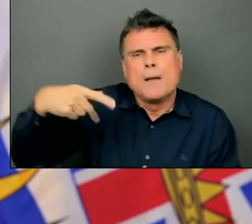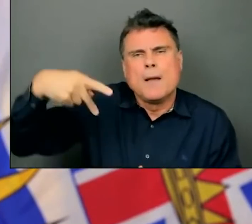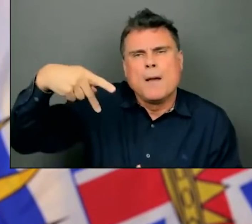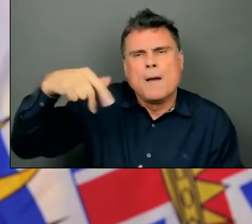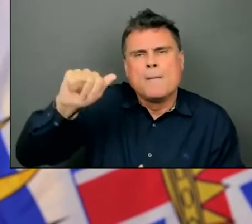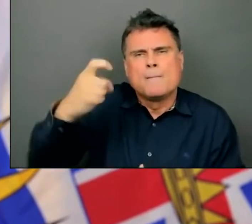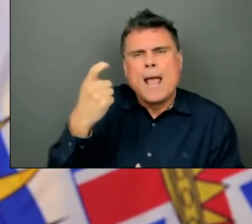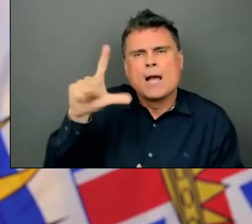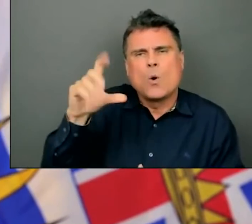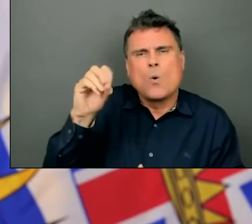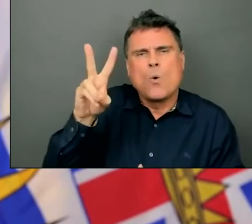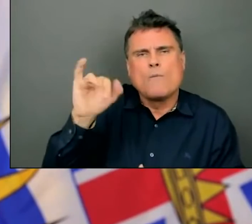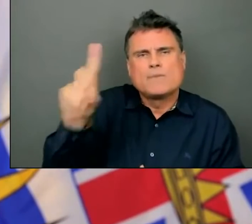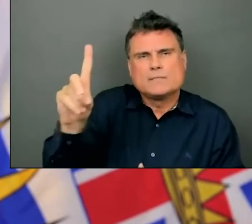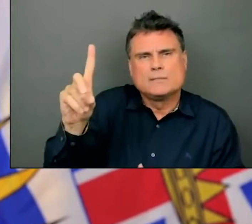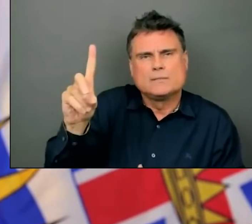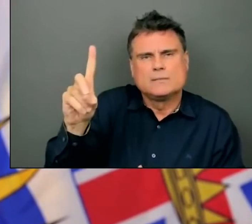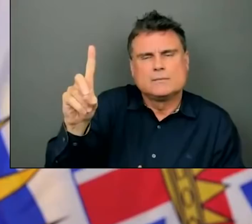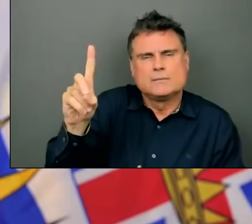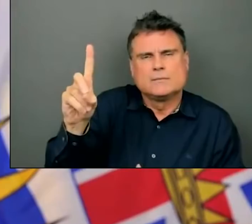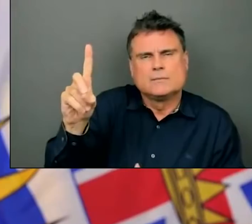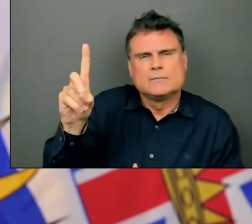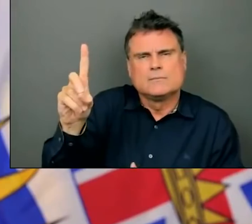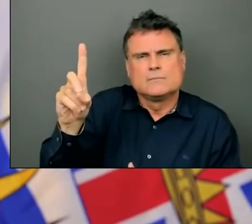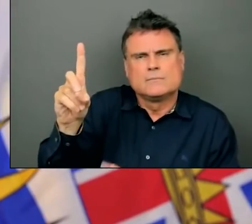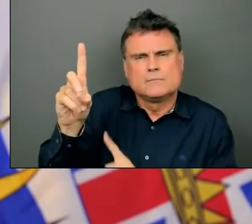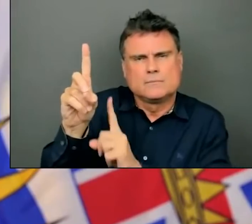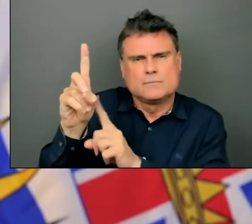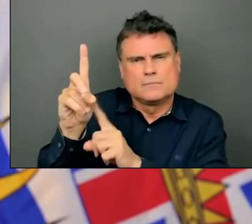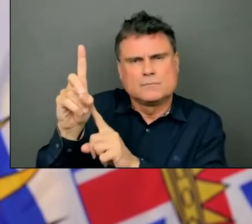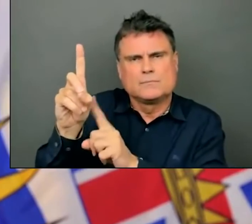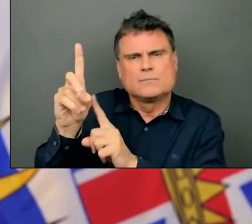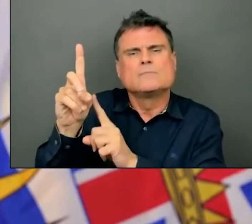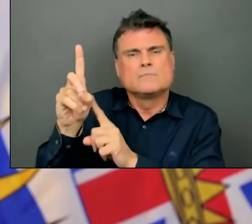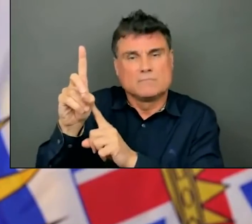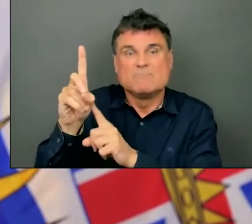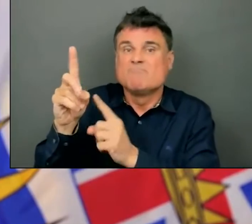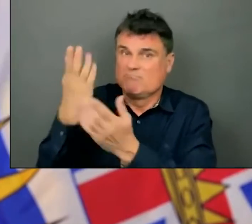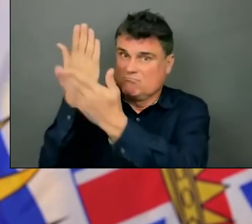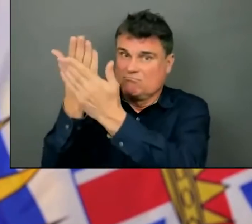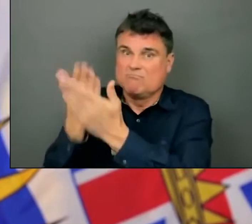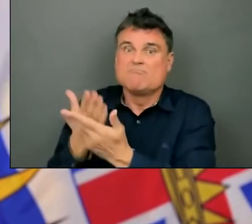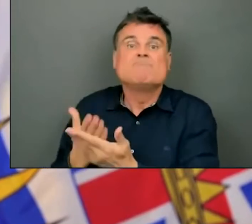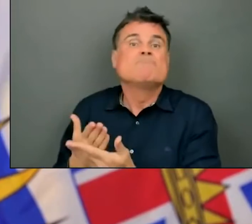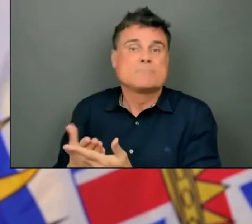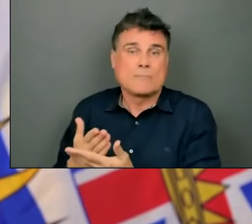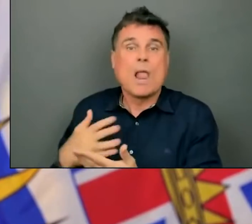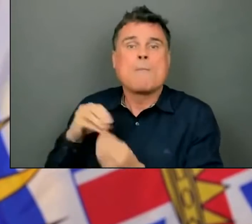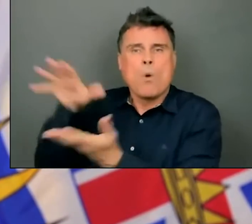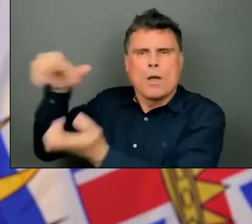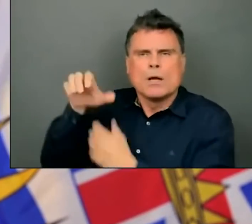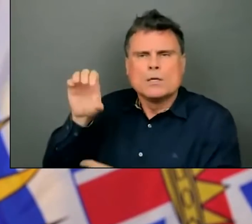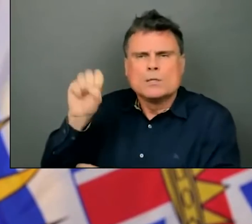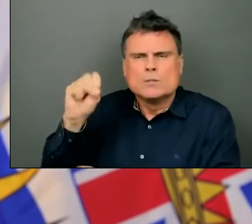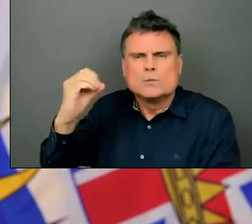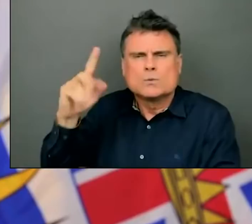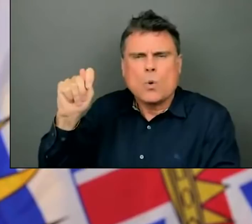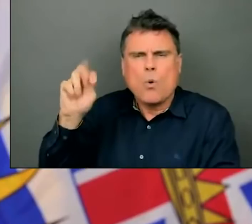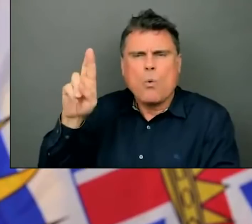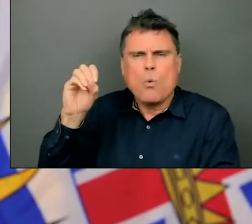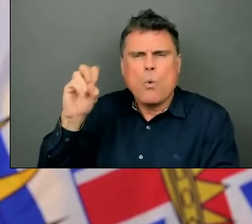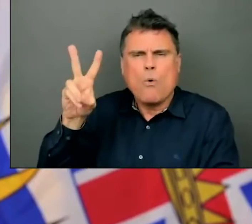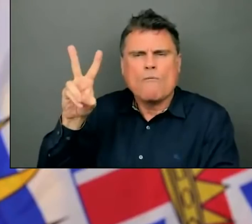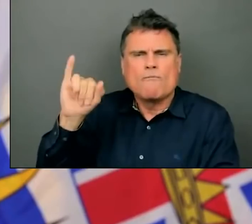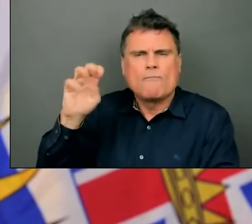we have got a little bit more supply in the province, in addition to Sotrovimab, which is a monoclonal antibody. And there